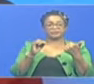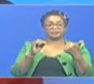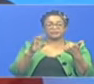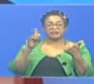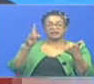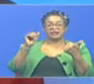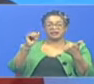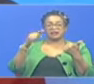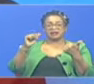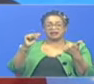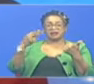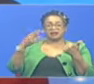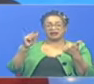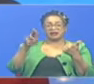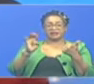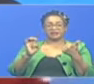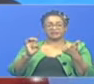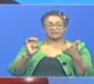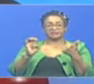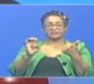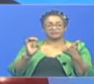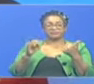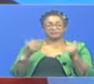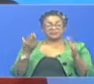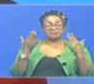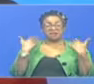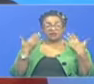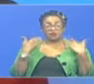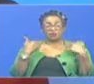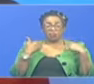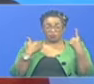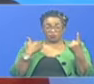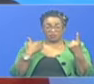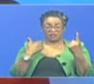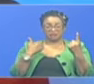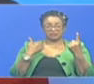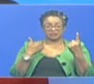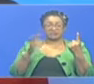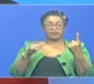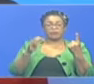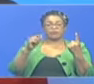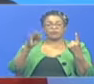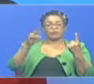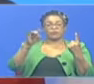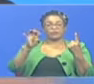Dagahale. In Meru, the one case is from Buri.